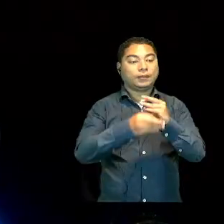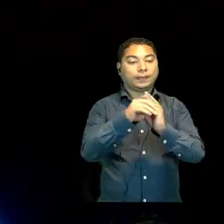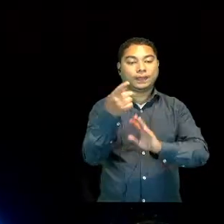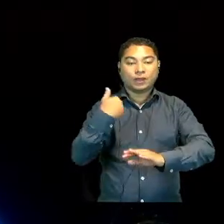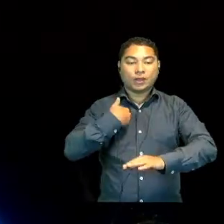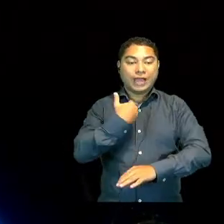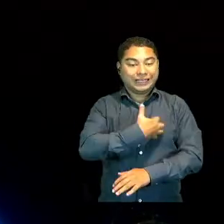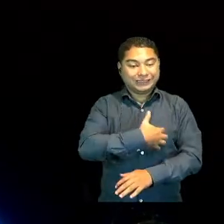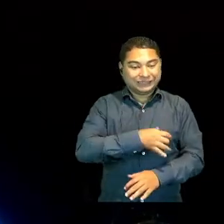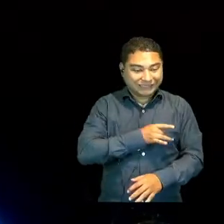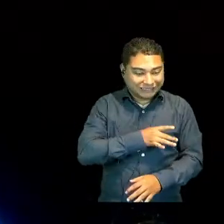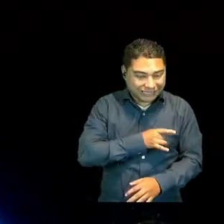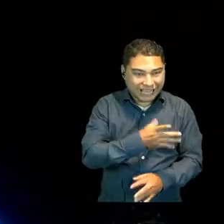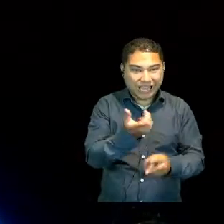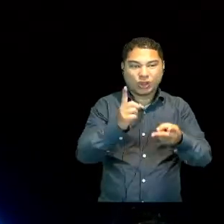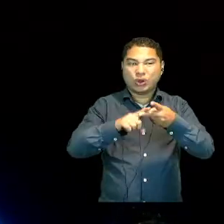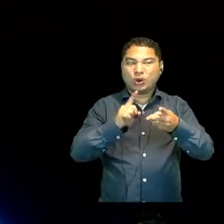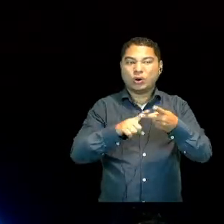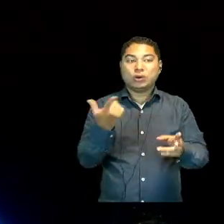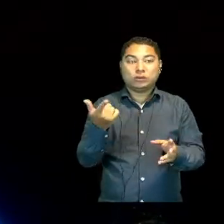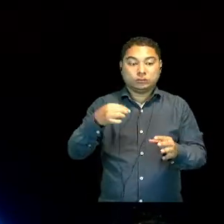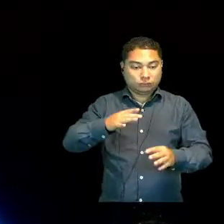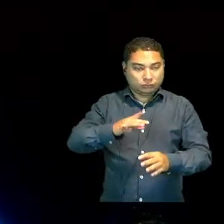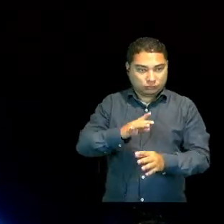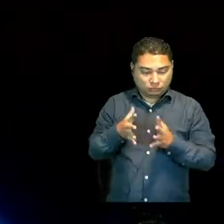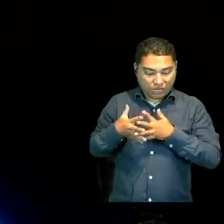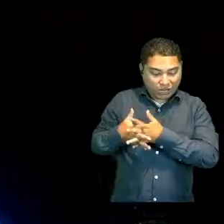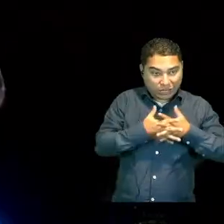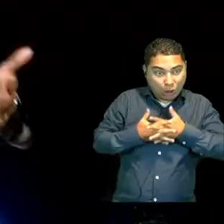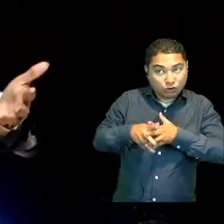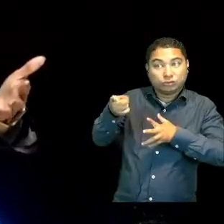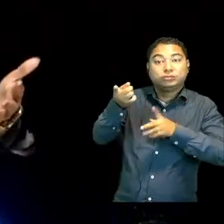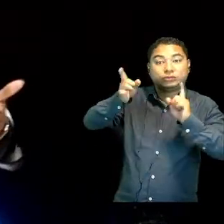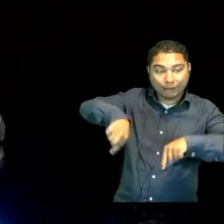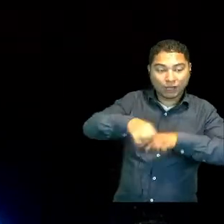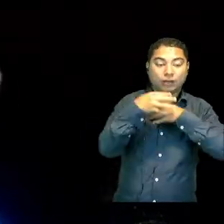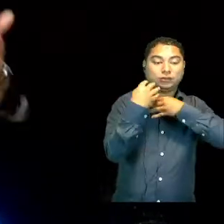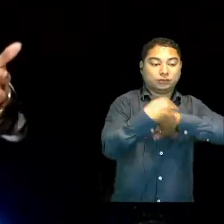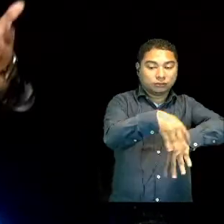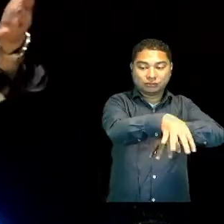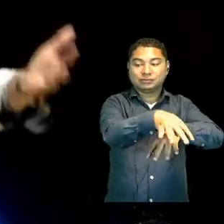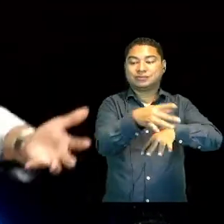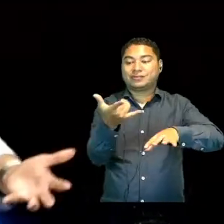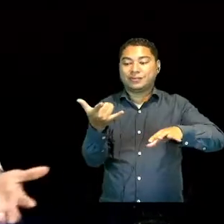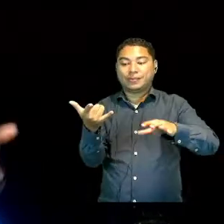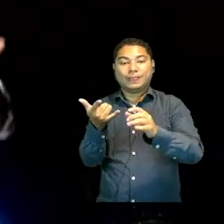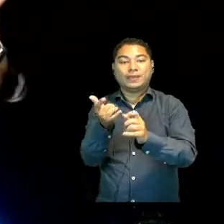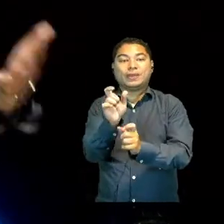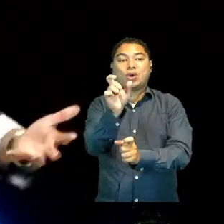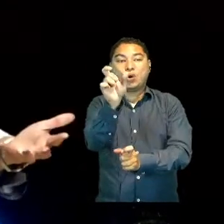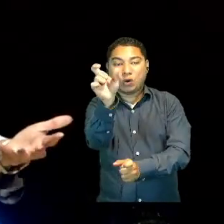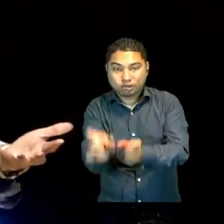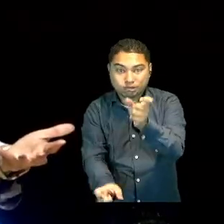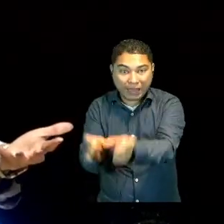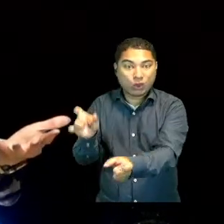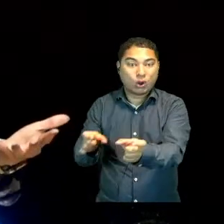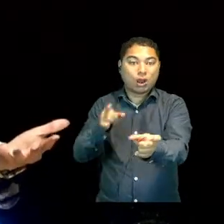the United States. They were marching for people and environments all over the world.